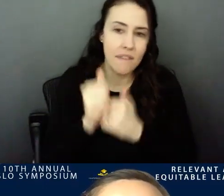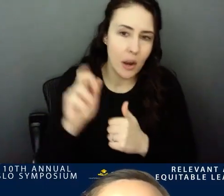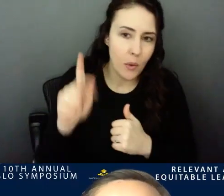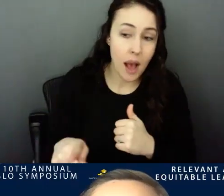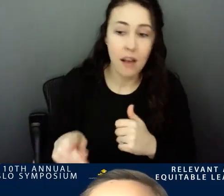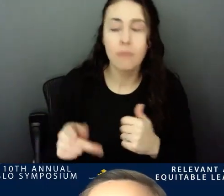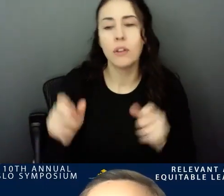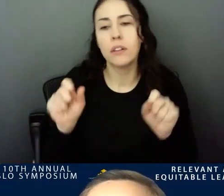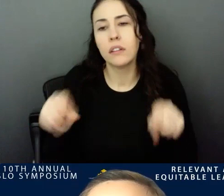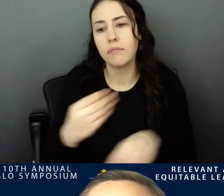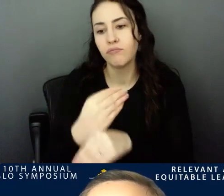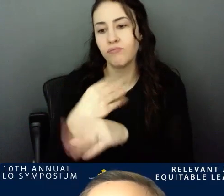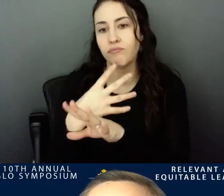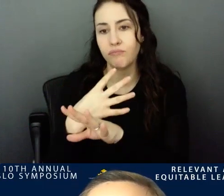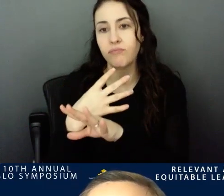virtually.